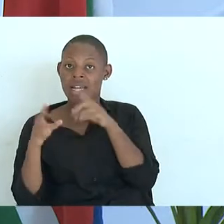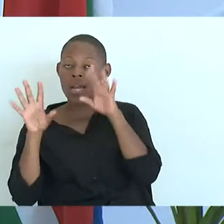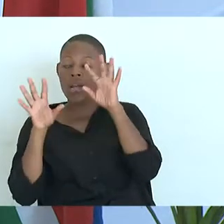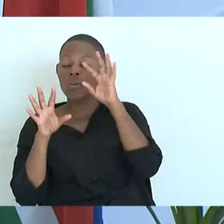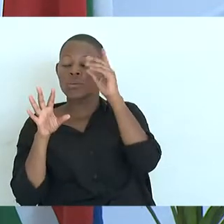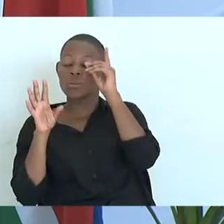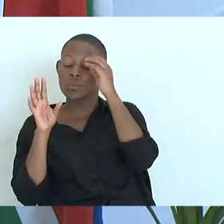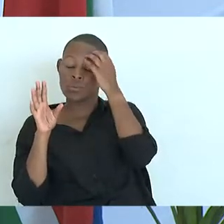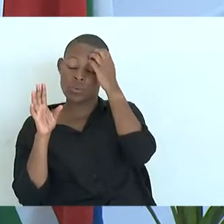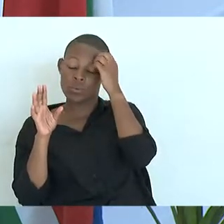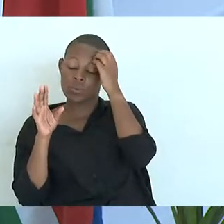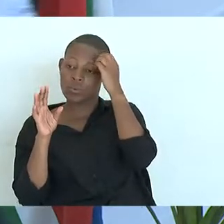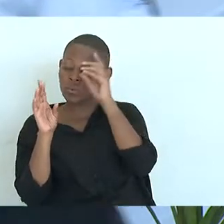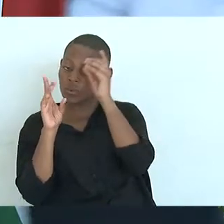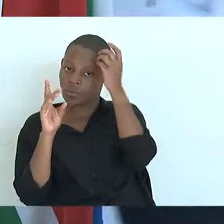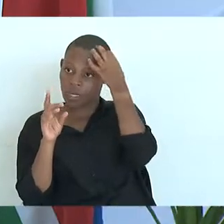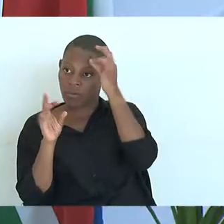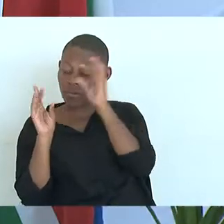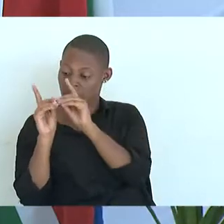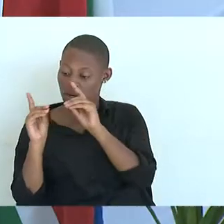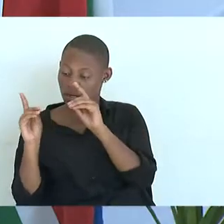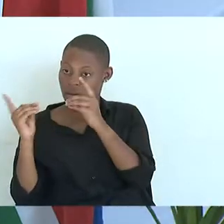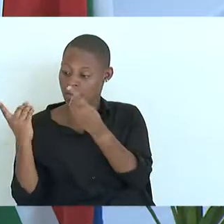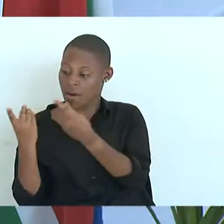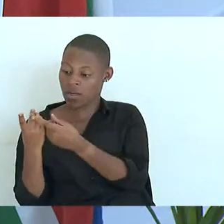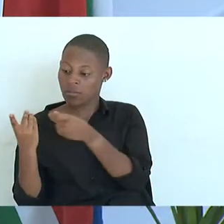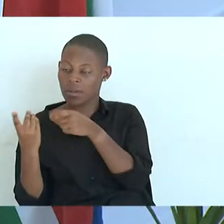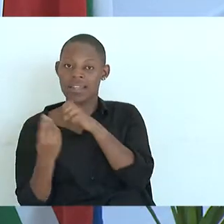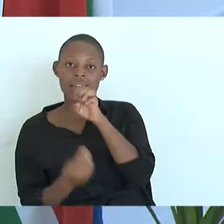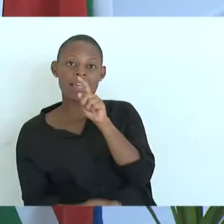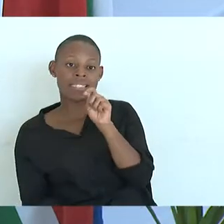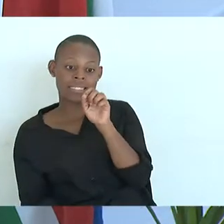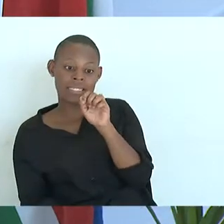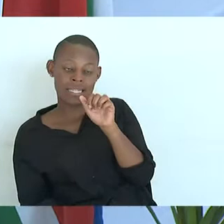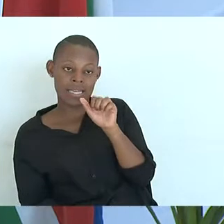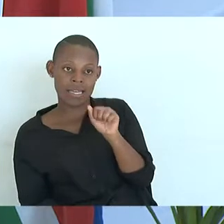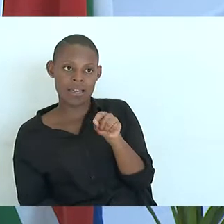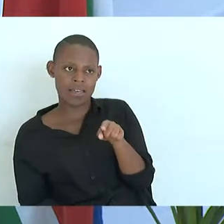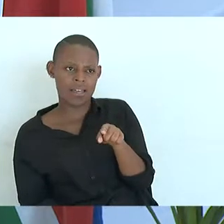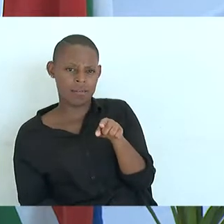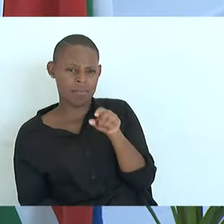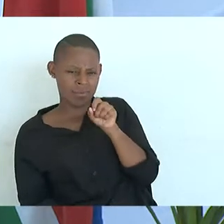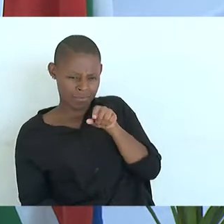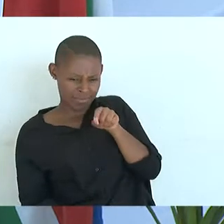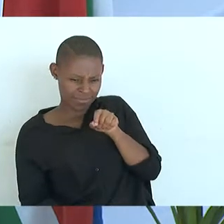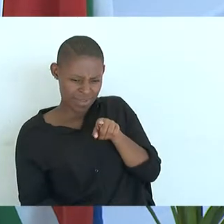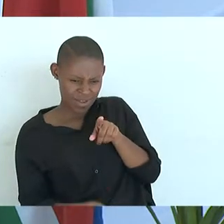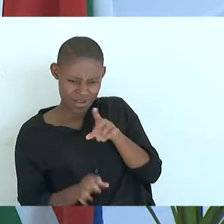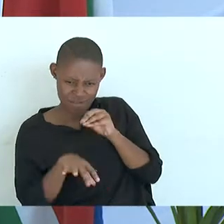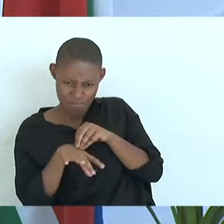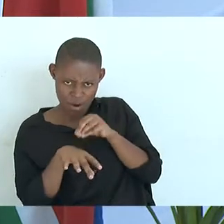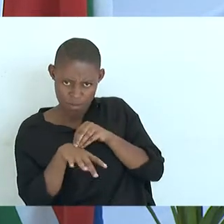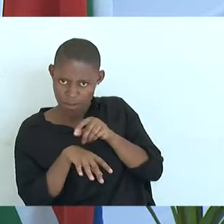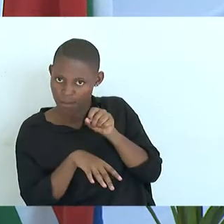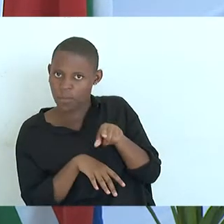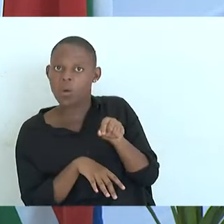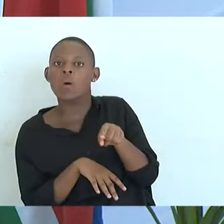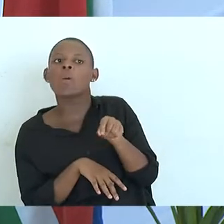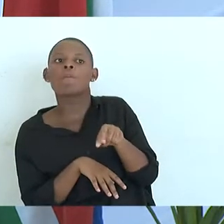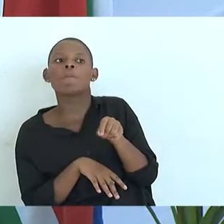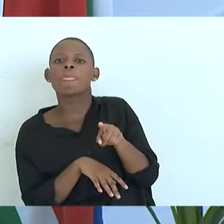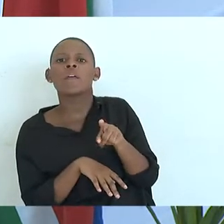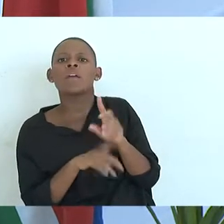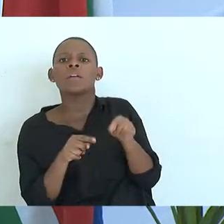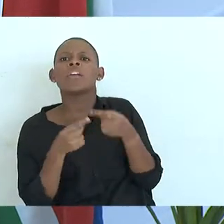waka-ATIA, economic development, bayibheke ngoba inayo yona into ethi hayi akuhambi kahle ukuthi